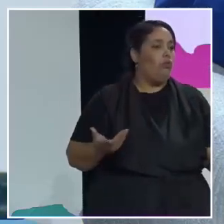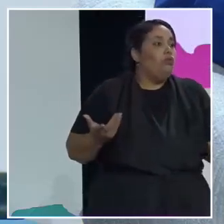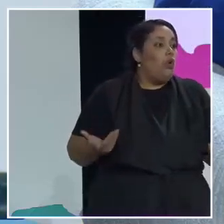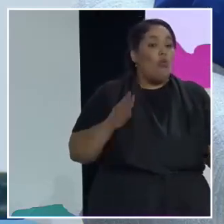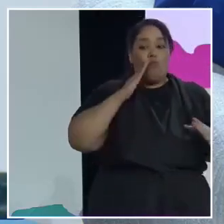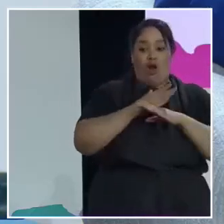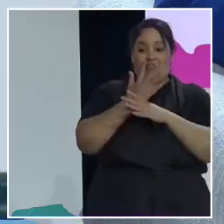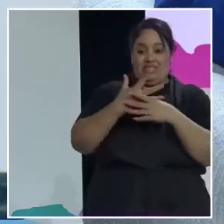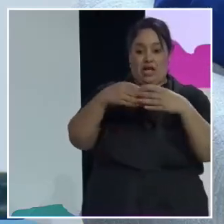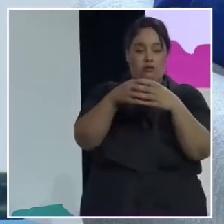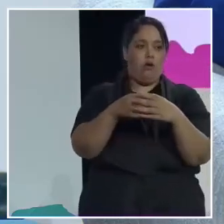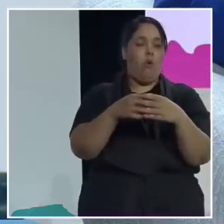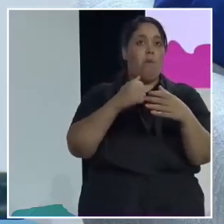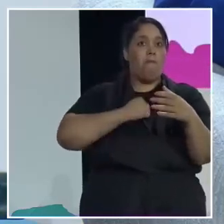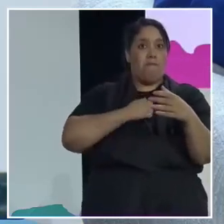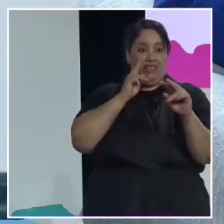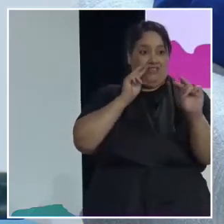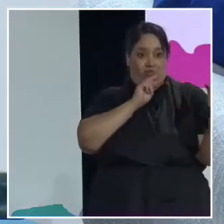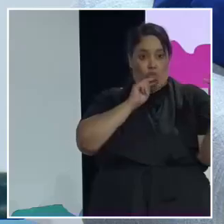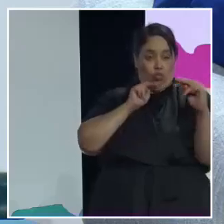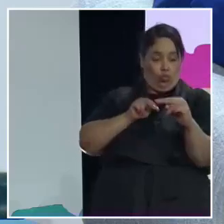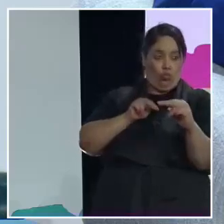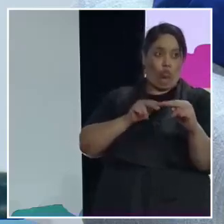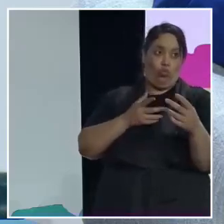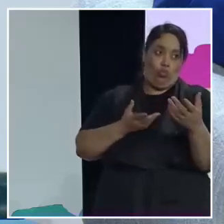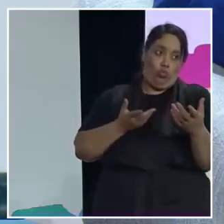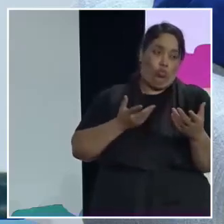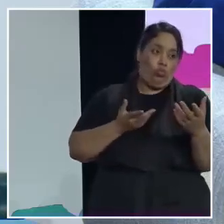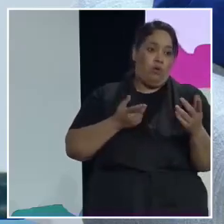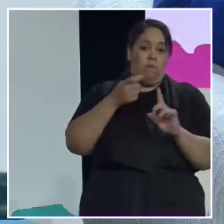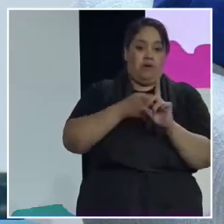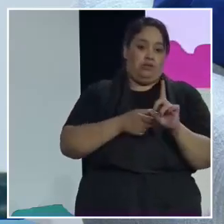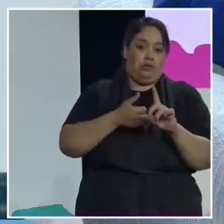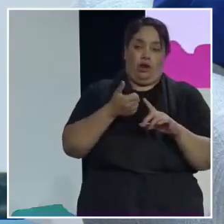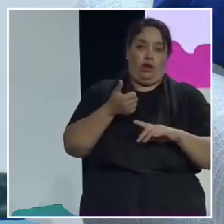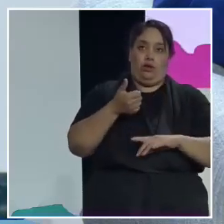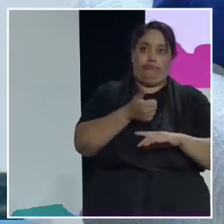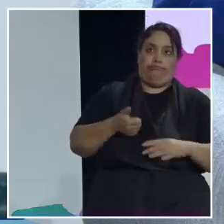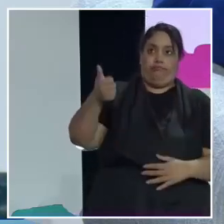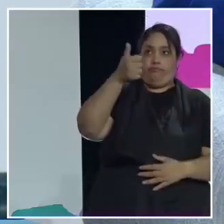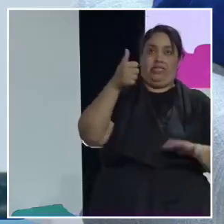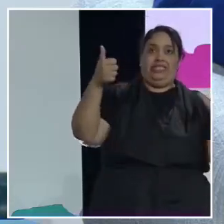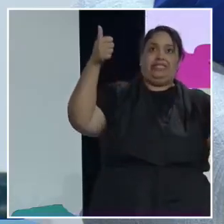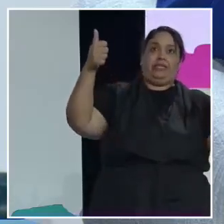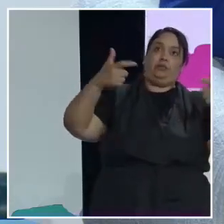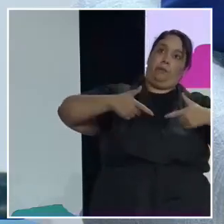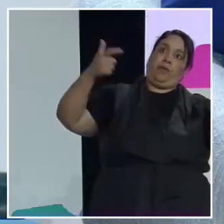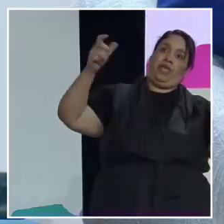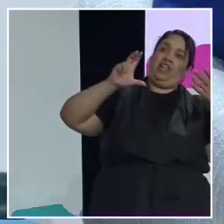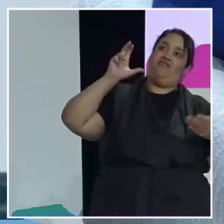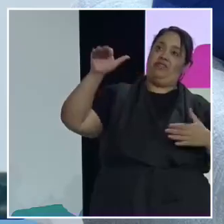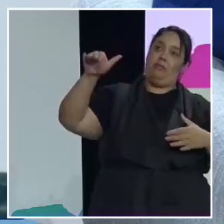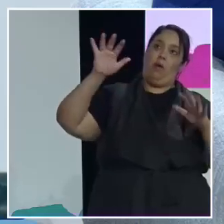private sector, at least the way I see it, from, again, someone who sits at the 6th largest investment bank in the world, talks to